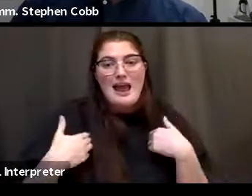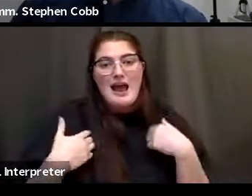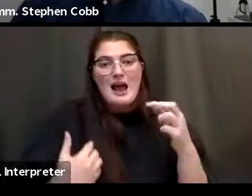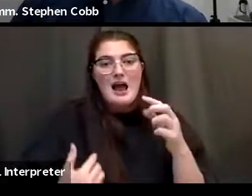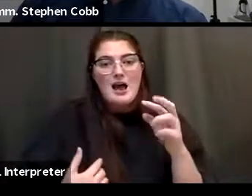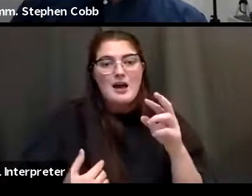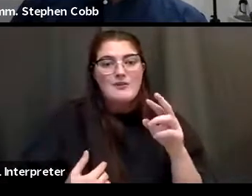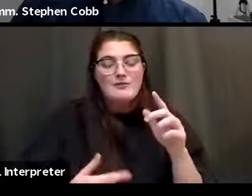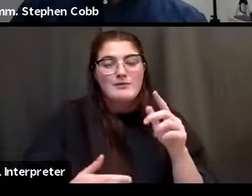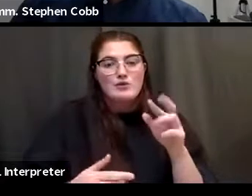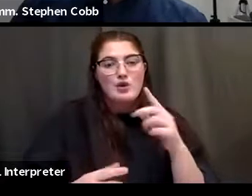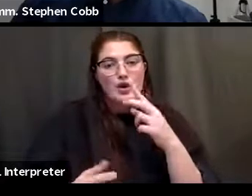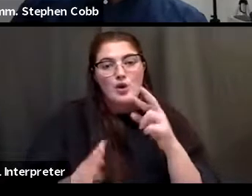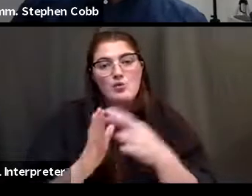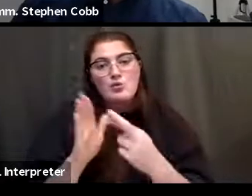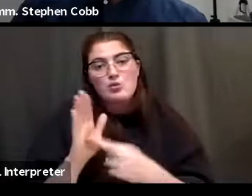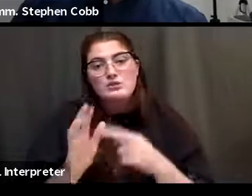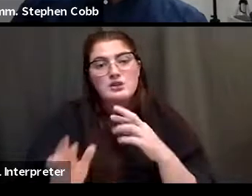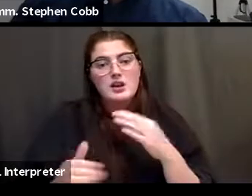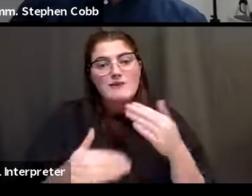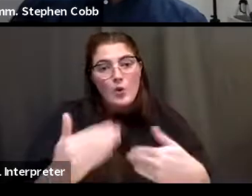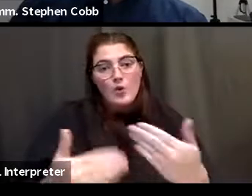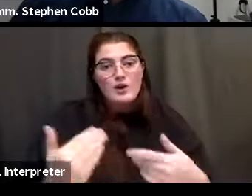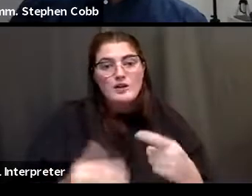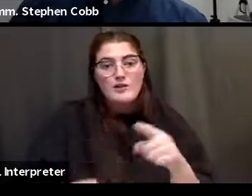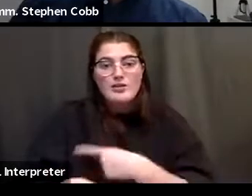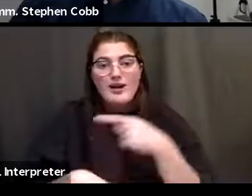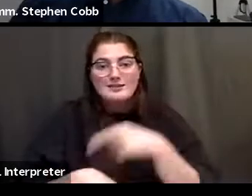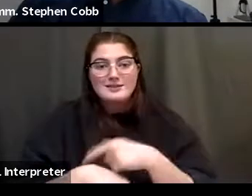I think for a long time, our commission has had,